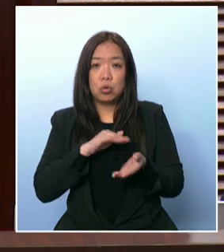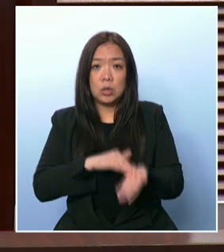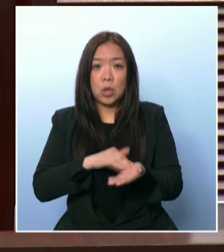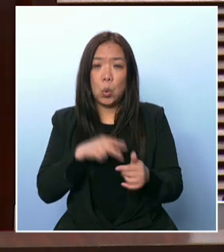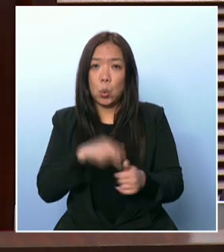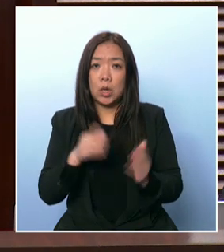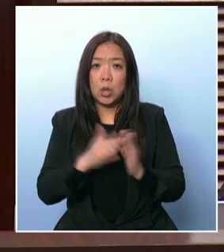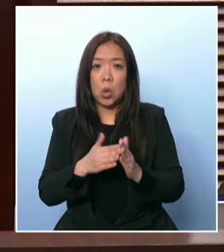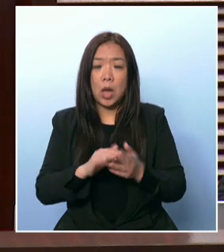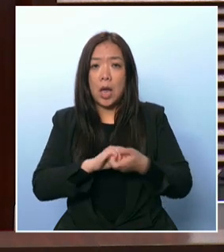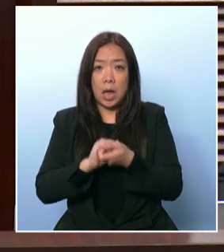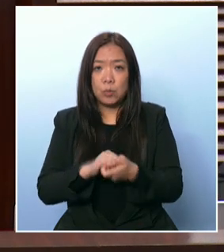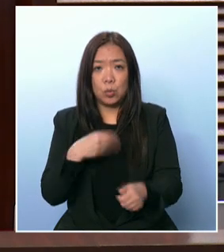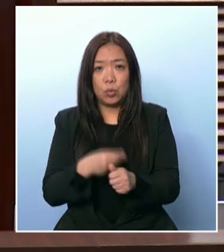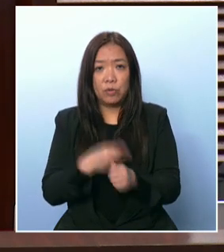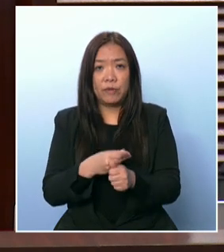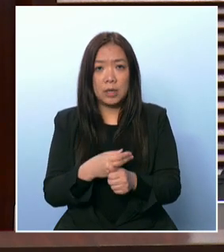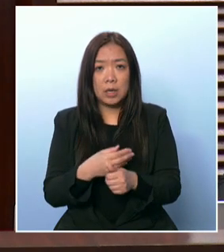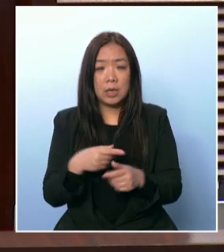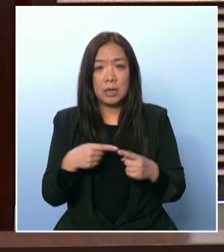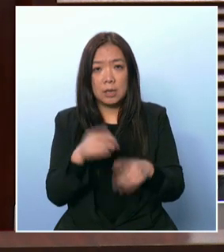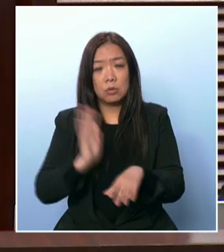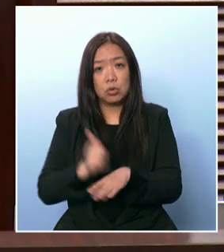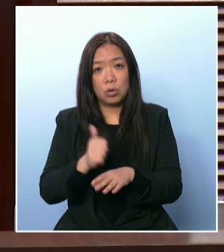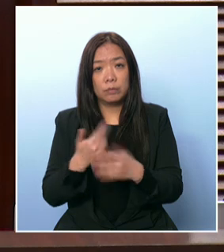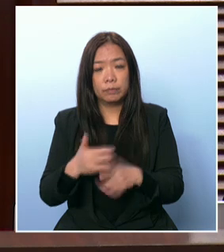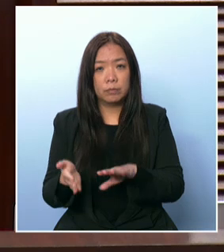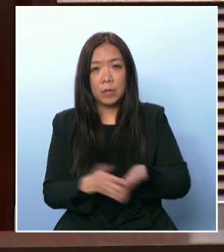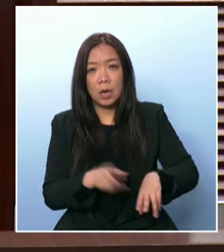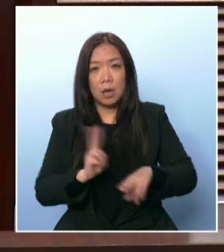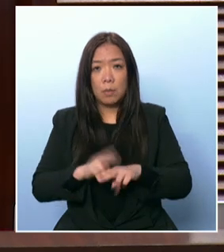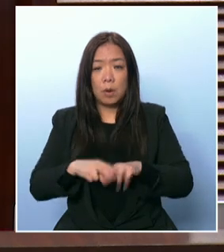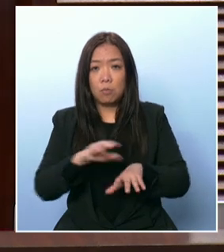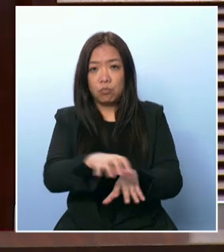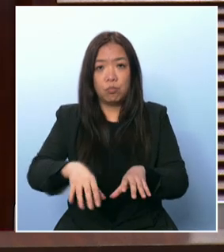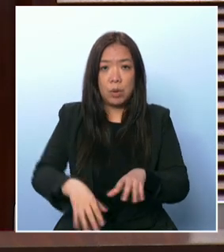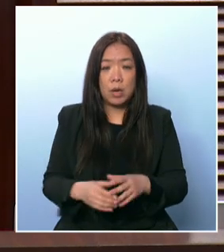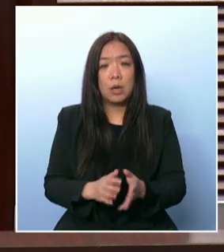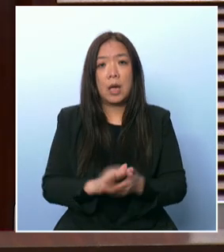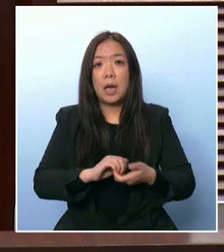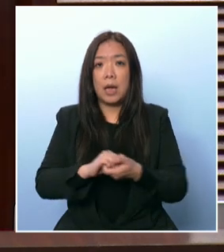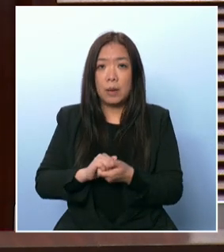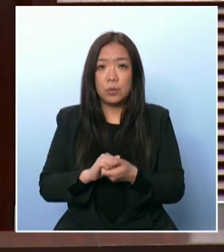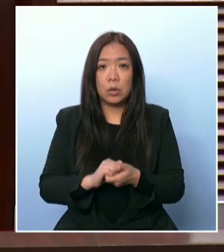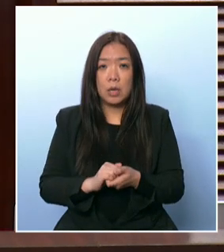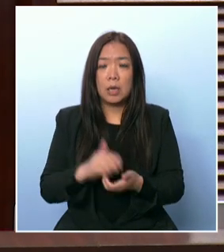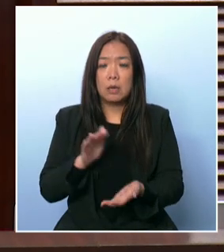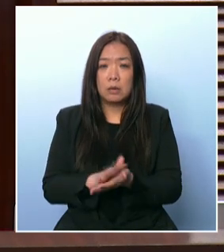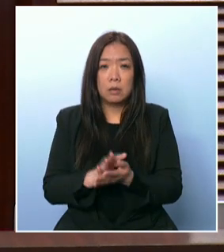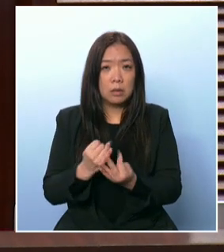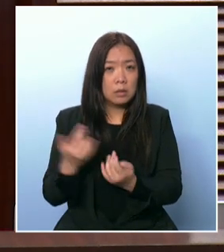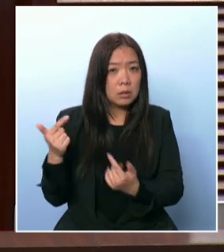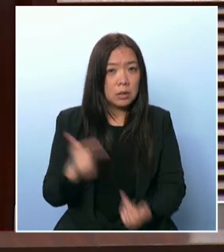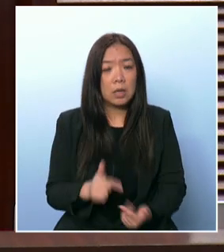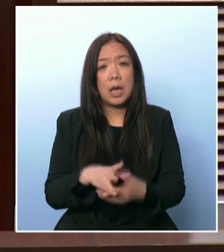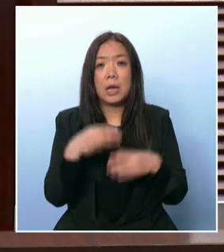In the future, we will continue to work with the National Administration of Traditional Chinese Medicine to train up more talents. Now, in terms of